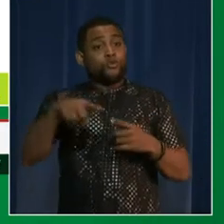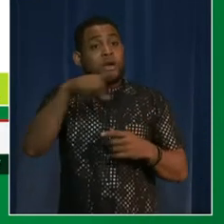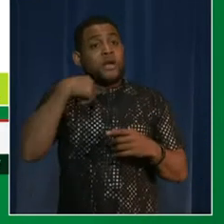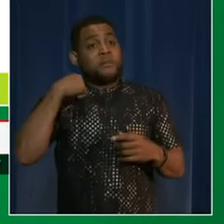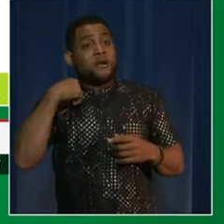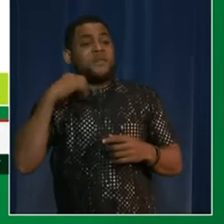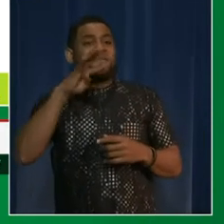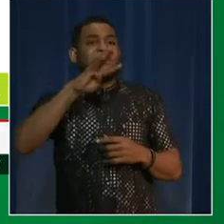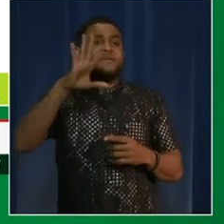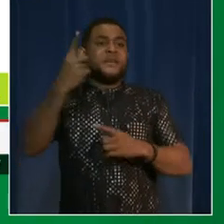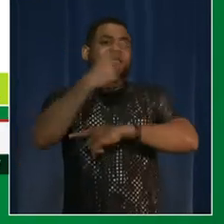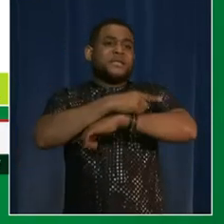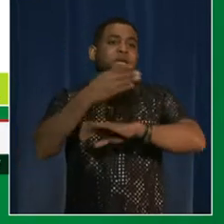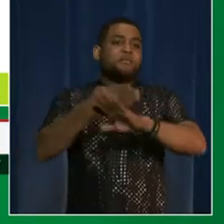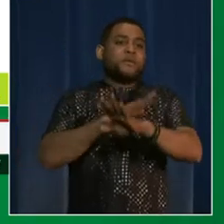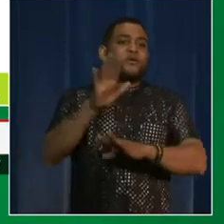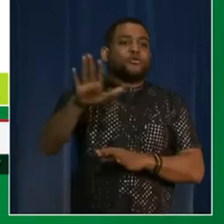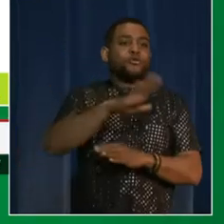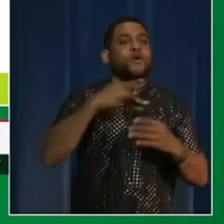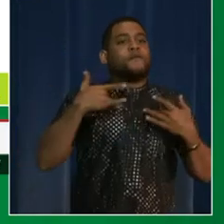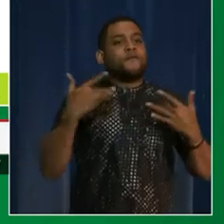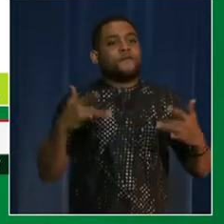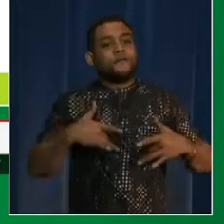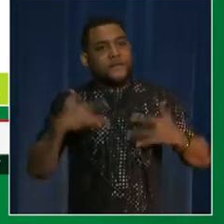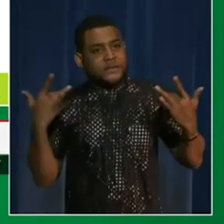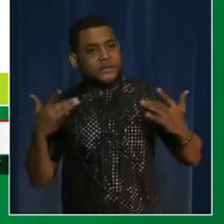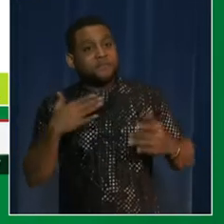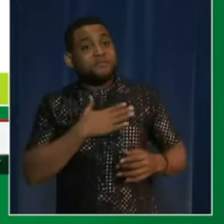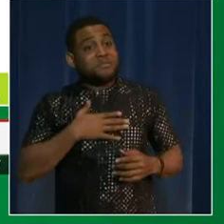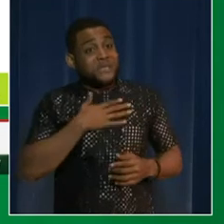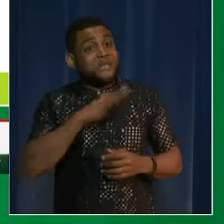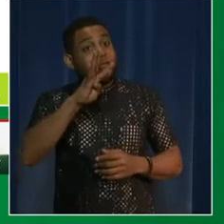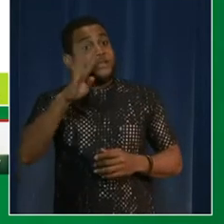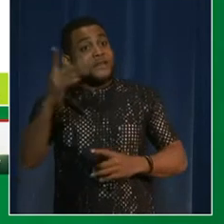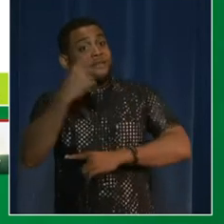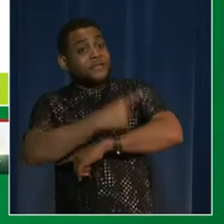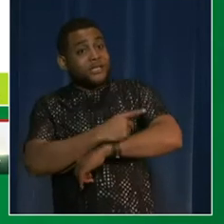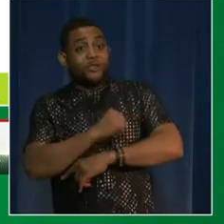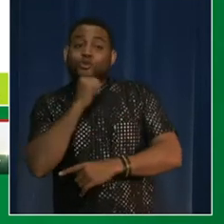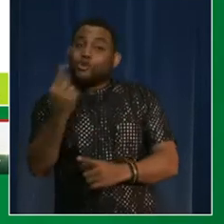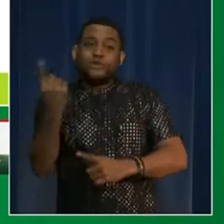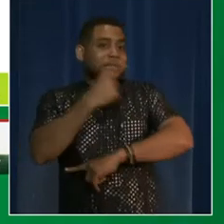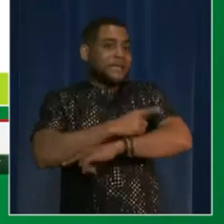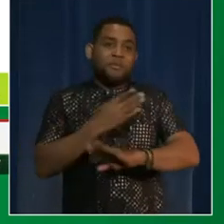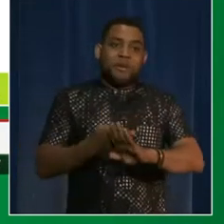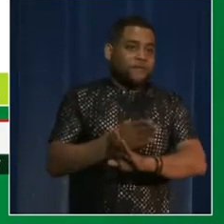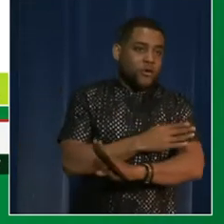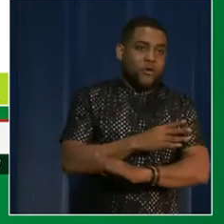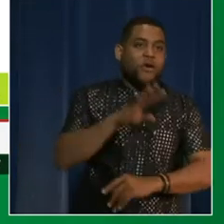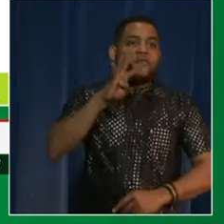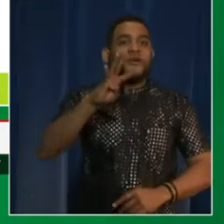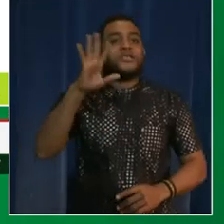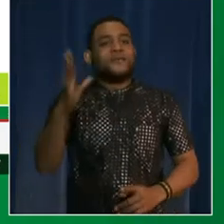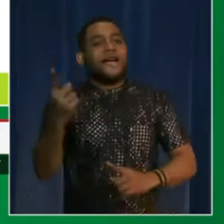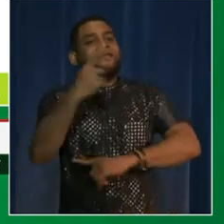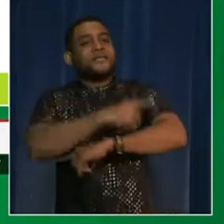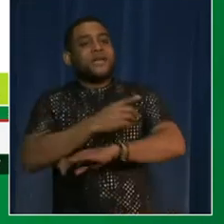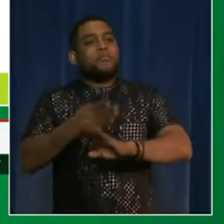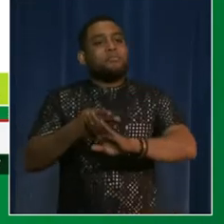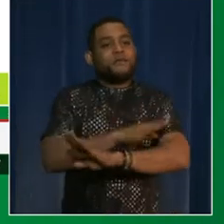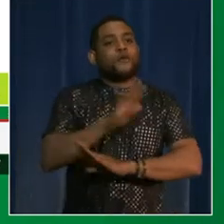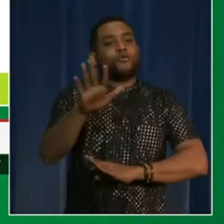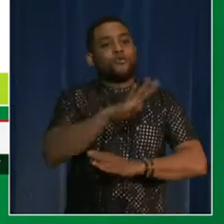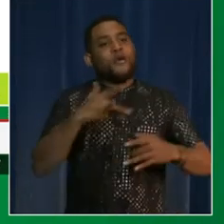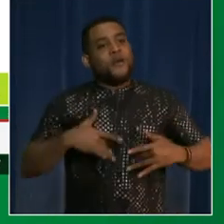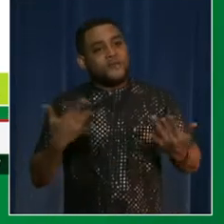before your event, please. Okay? Yes? Please don't do it the day before. 45 days in advance is recommended, okay? This